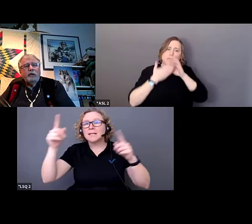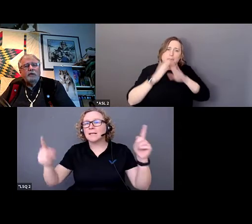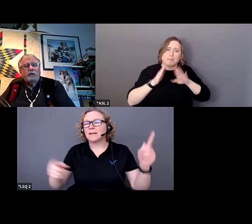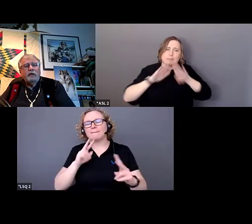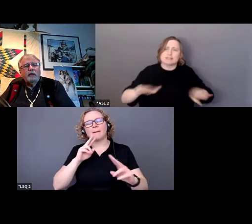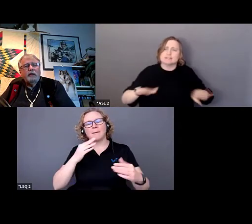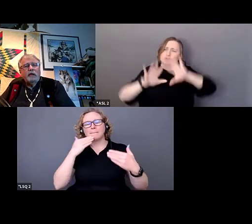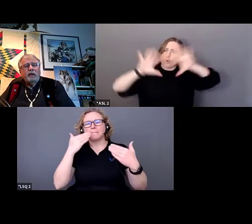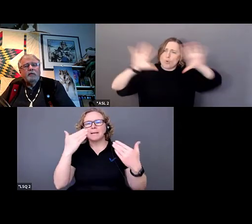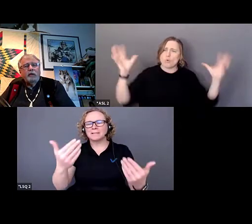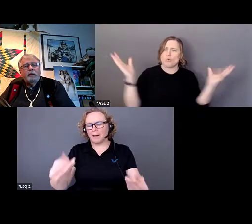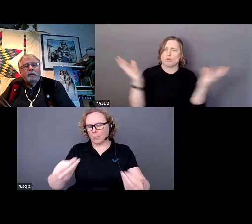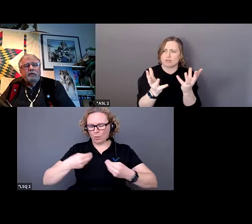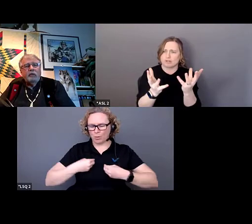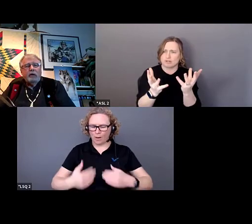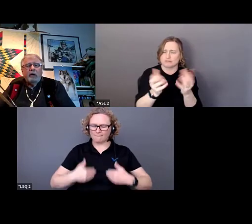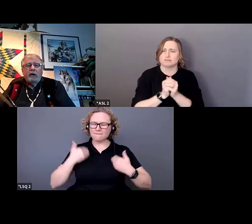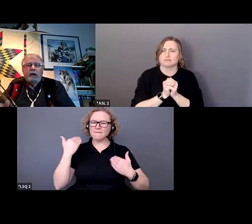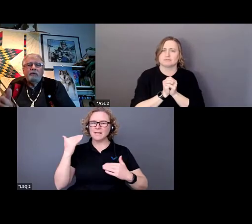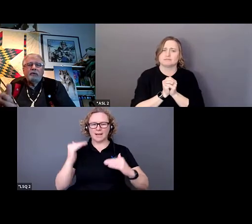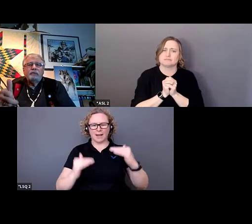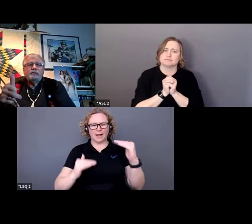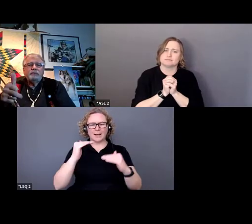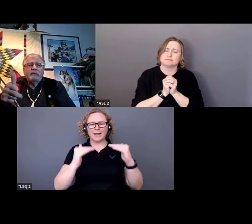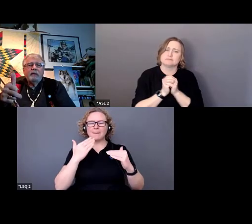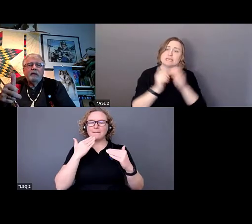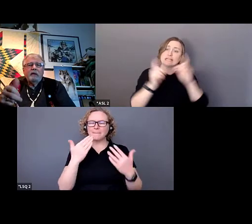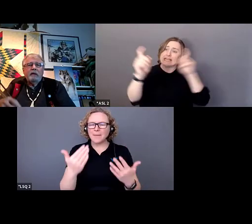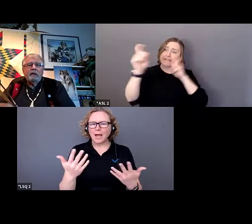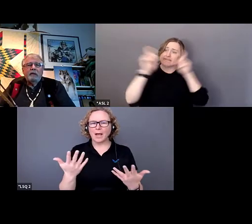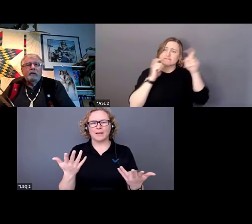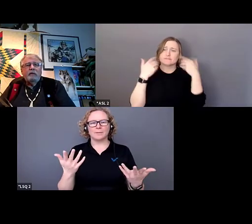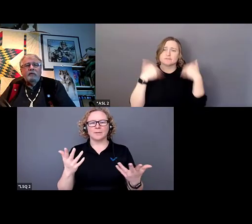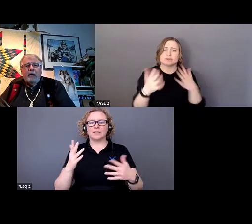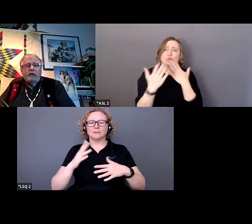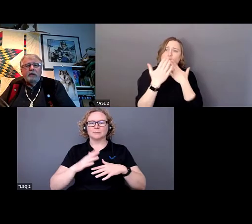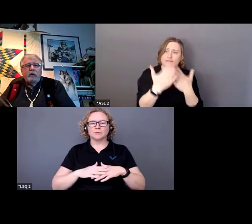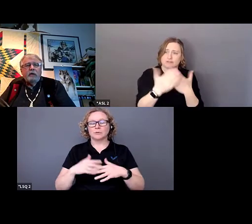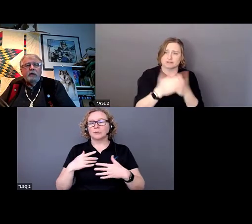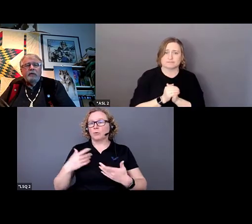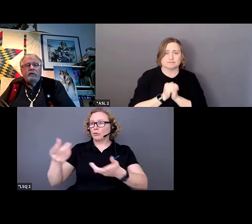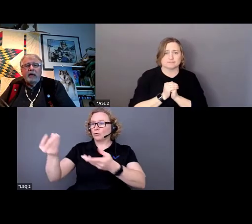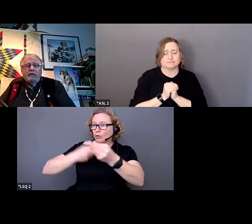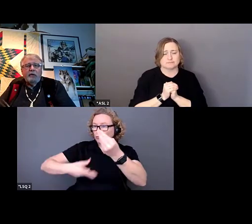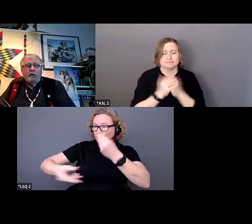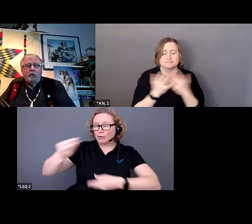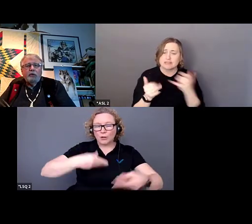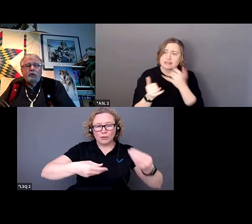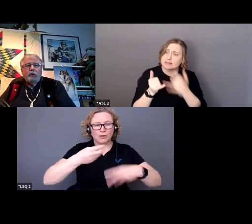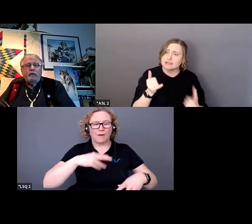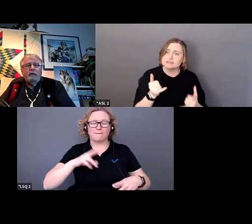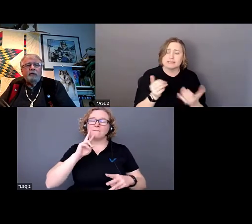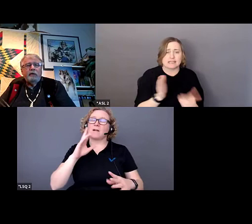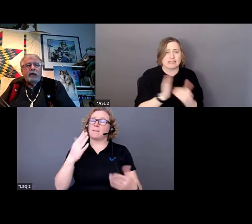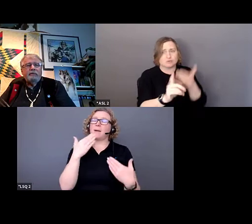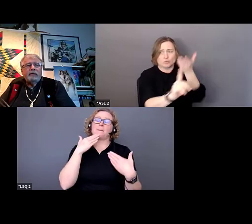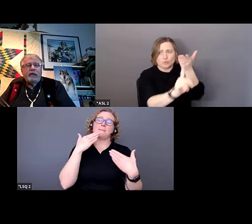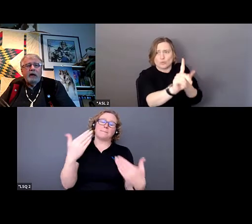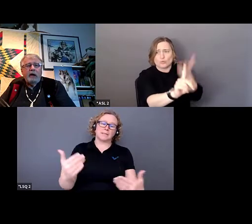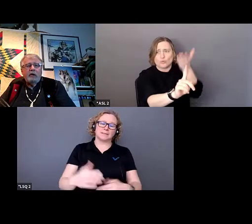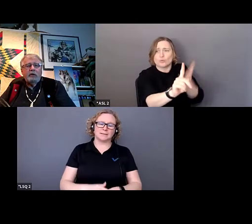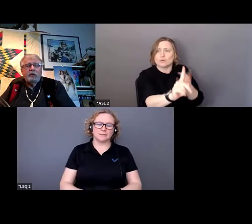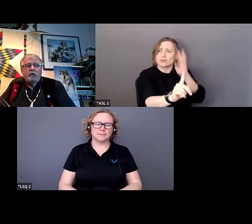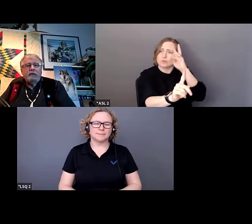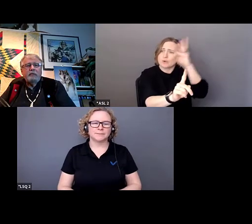of your creation. For these gifts, we are grateful. And finally, Creator, we give thanks to you for your continued love